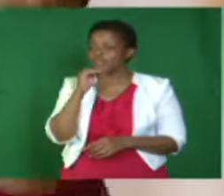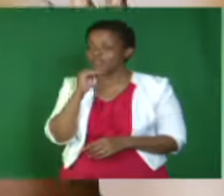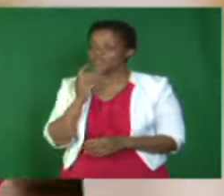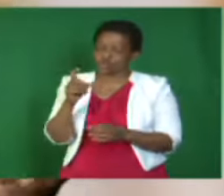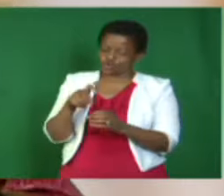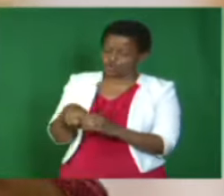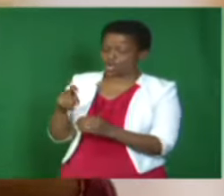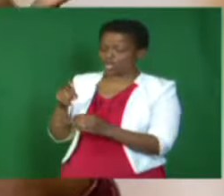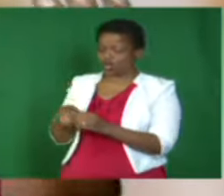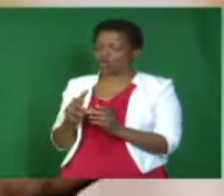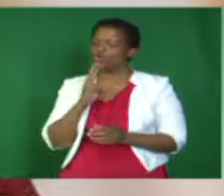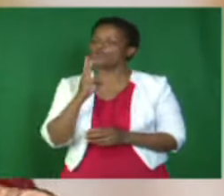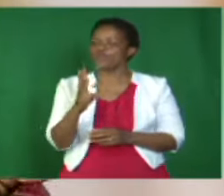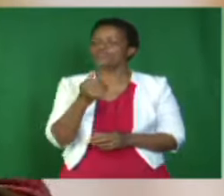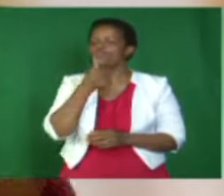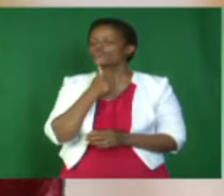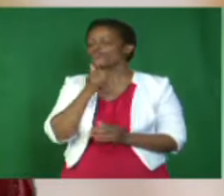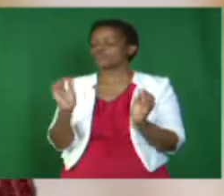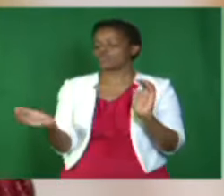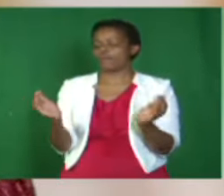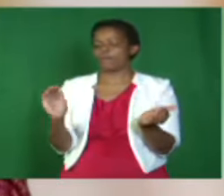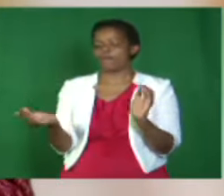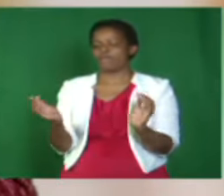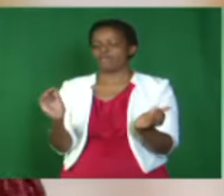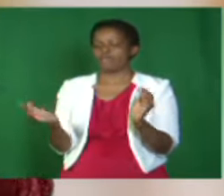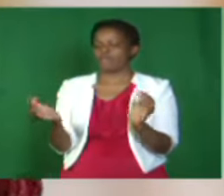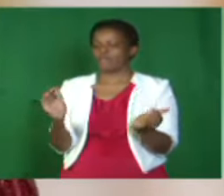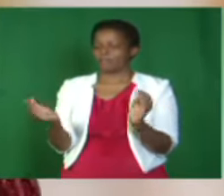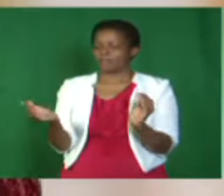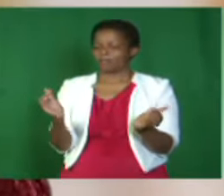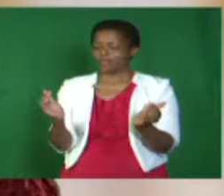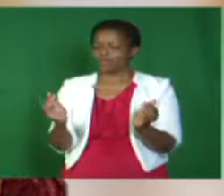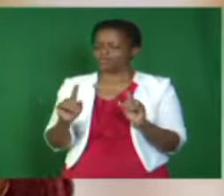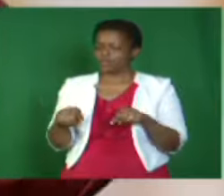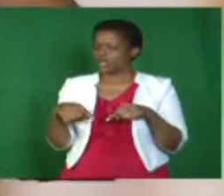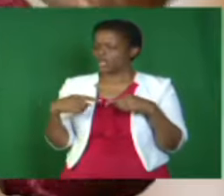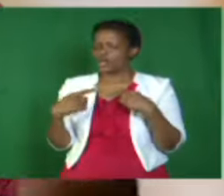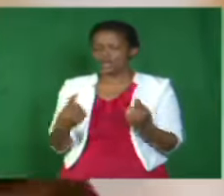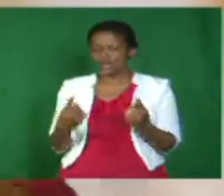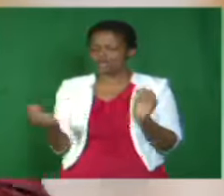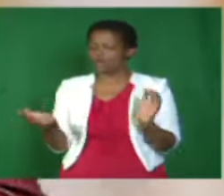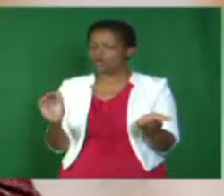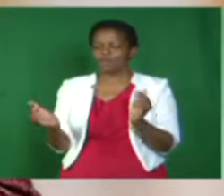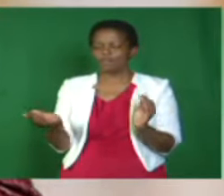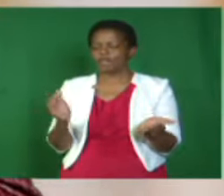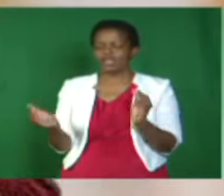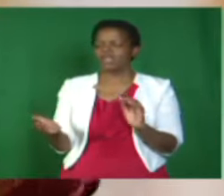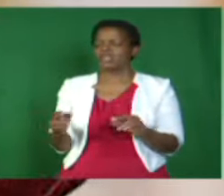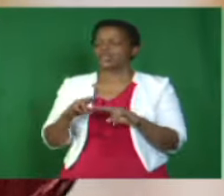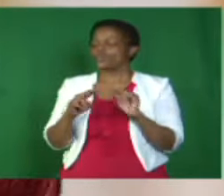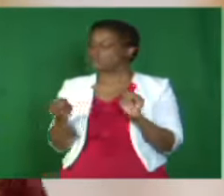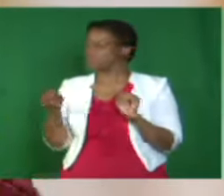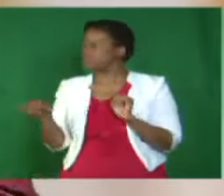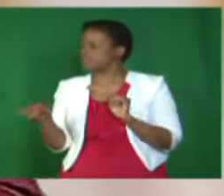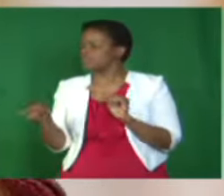am making a comparison. So there is no part where you are making a comparison and you neglect the other detail. So it